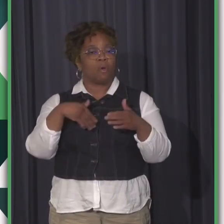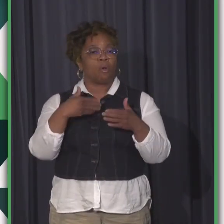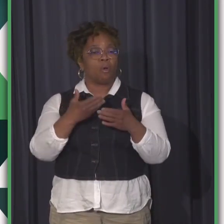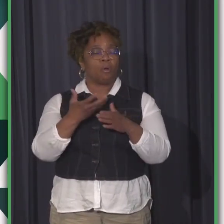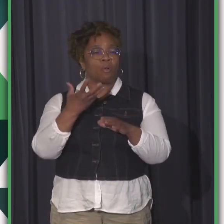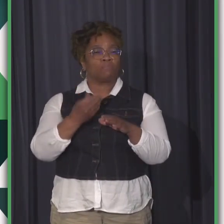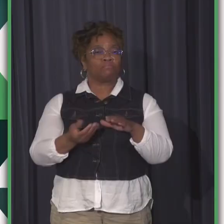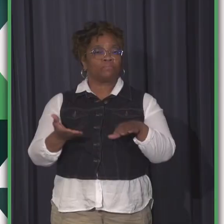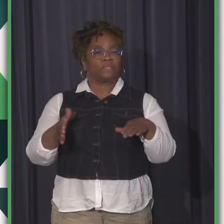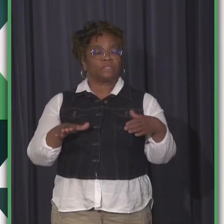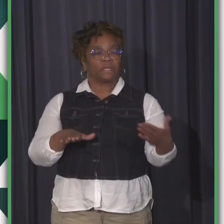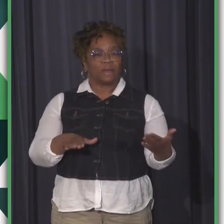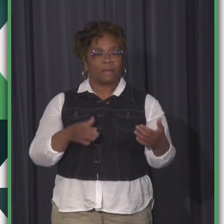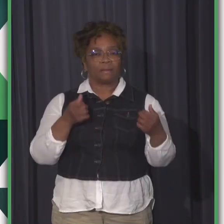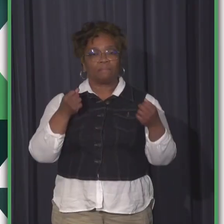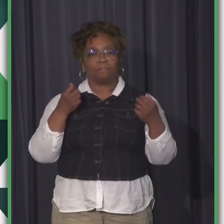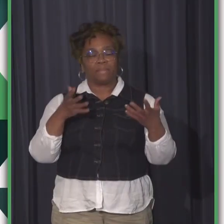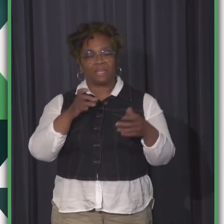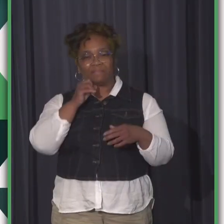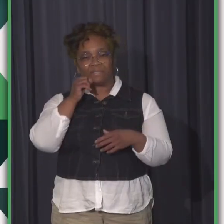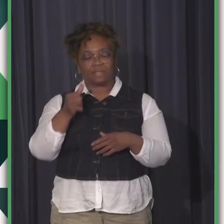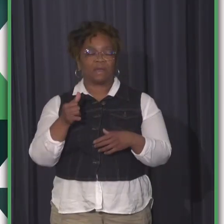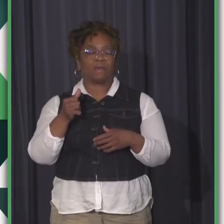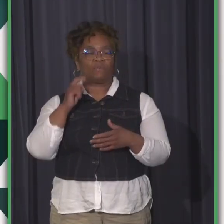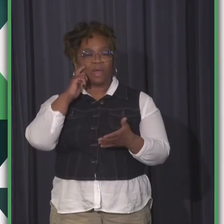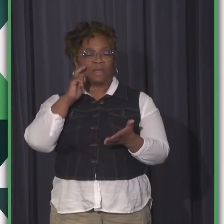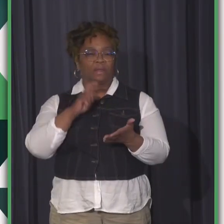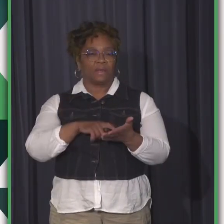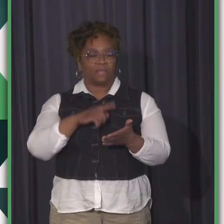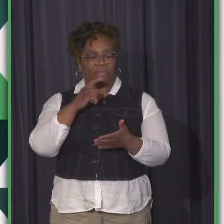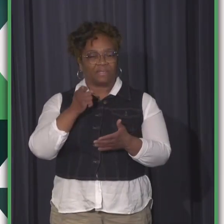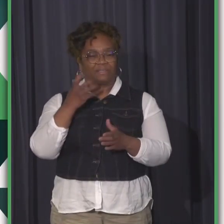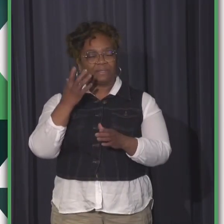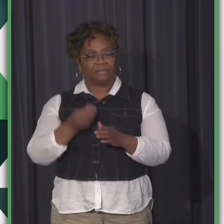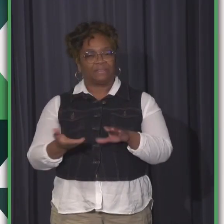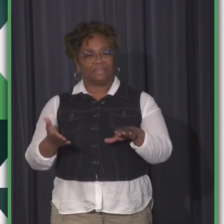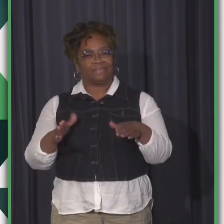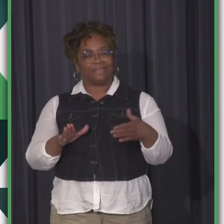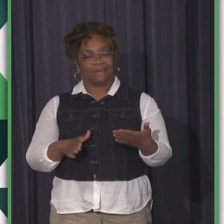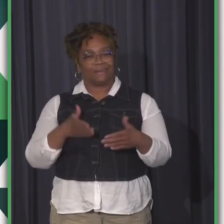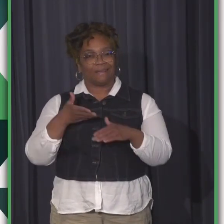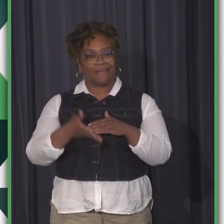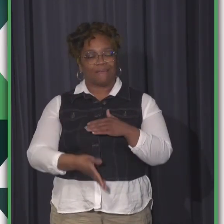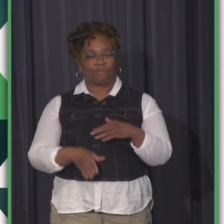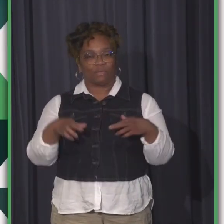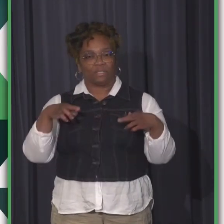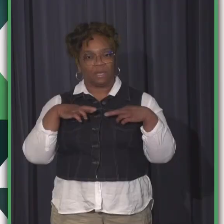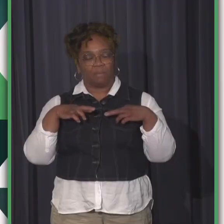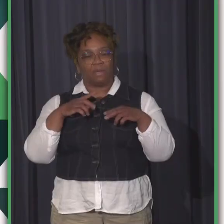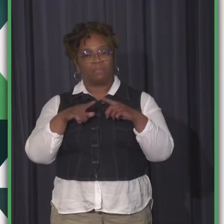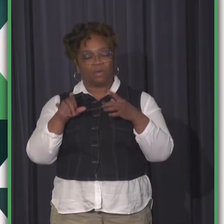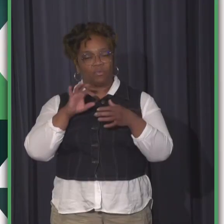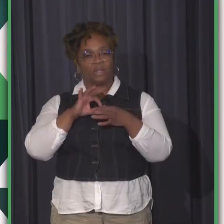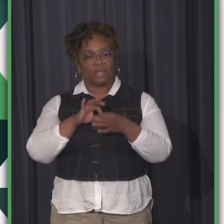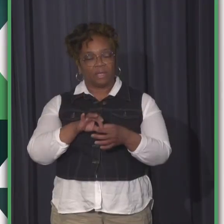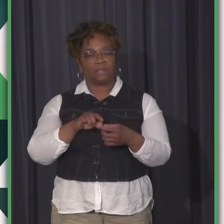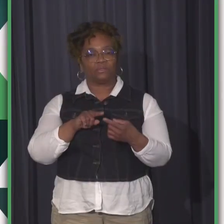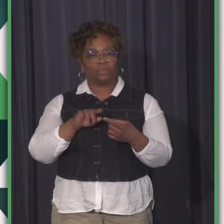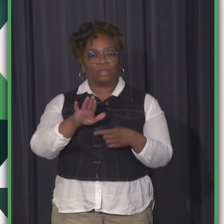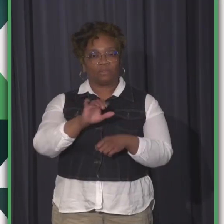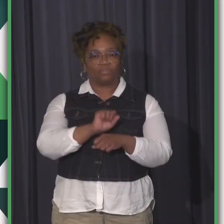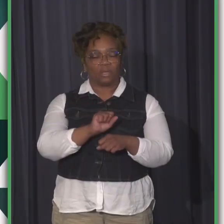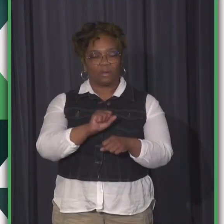been recognized because they succumbed for their injuries long after retirement, but were clearly duty related. See, they never got the